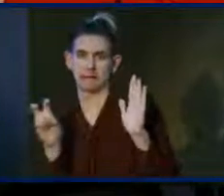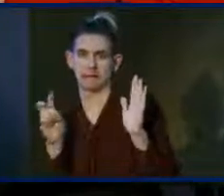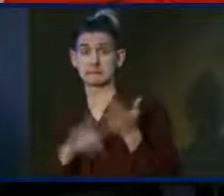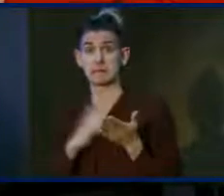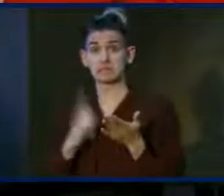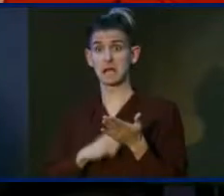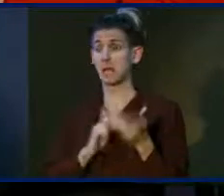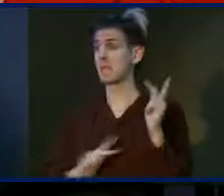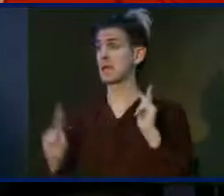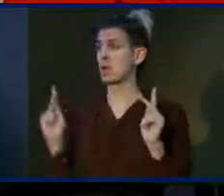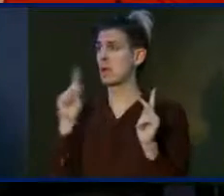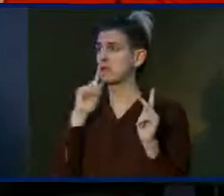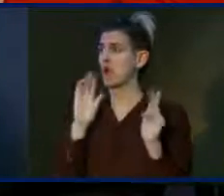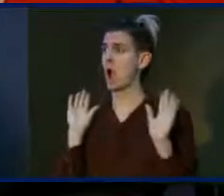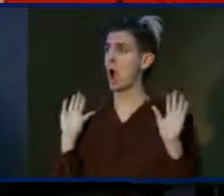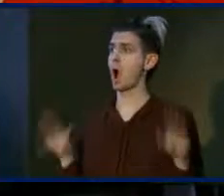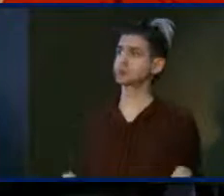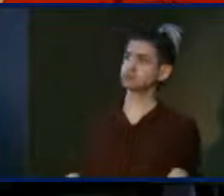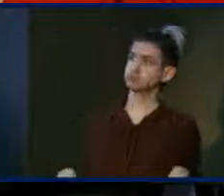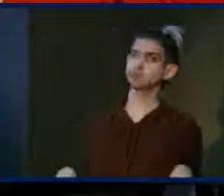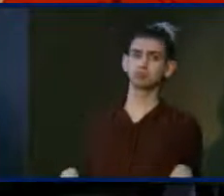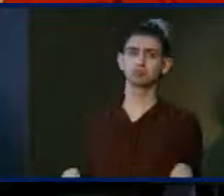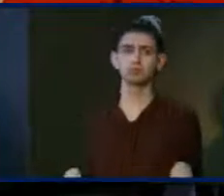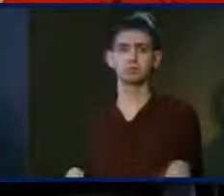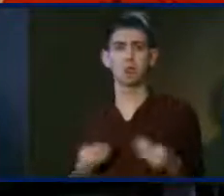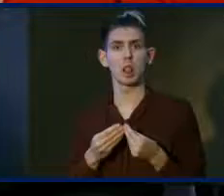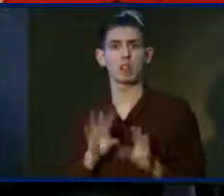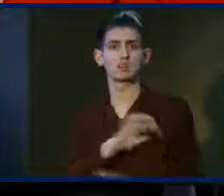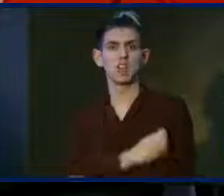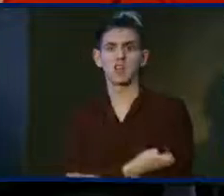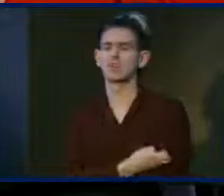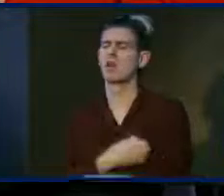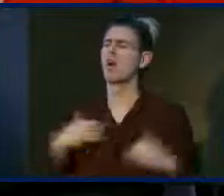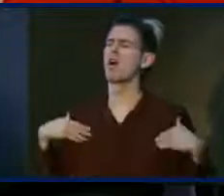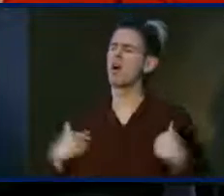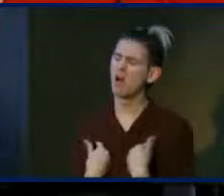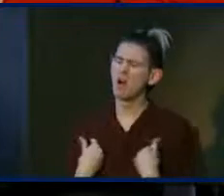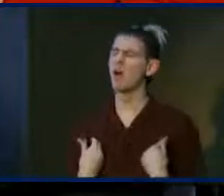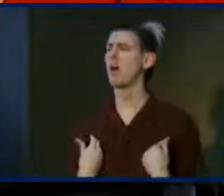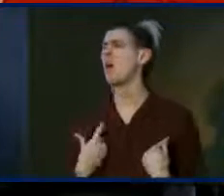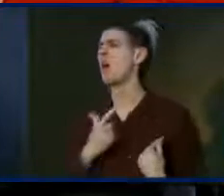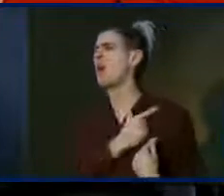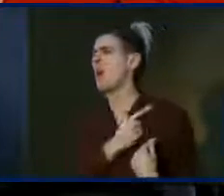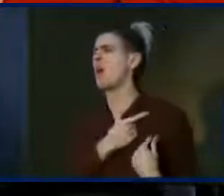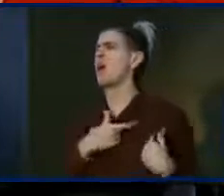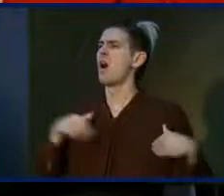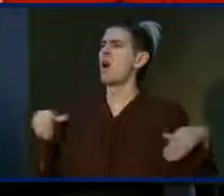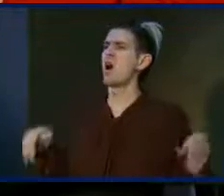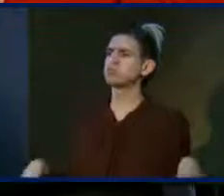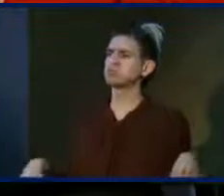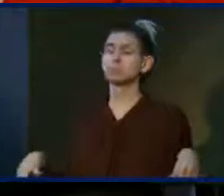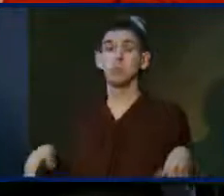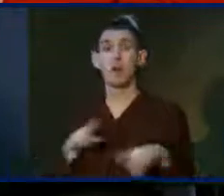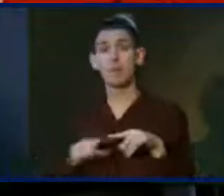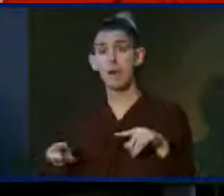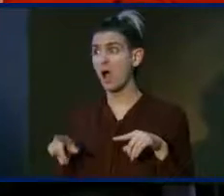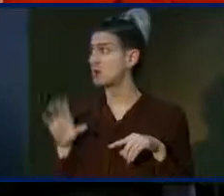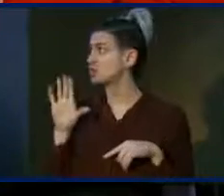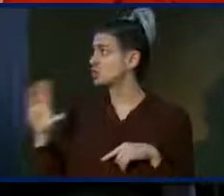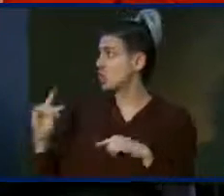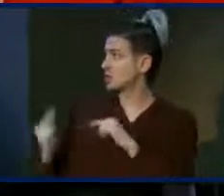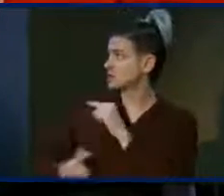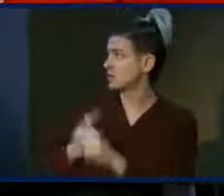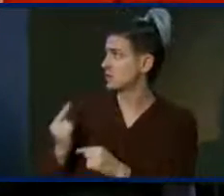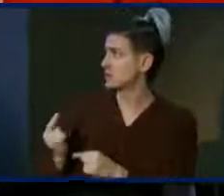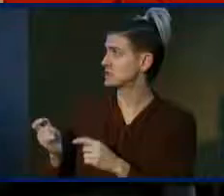we're like, oh, this is never gonna get done. But the steps that you guys took, literally physical steps, give us a